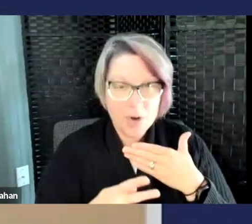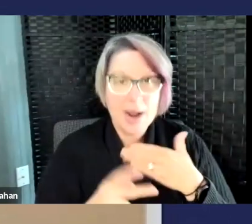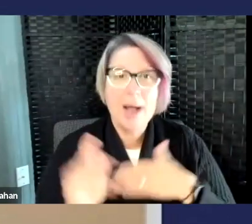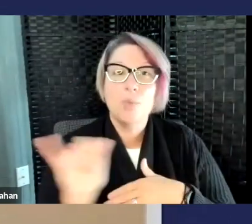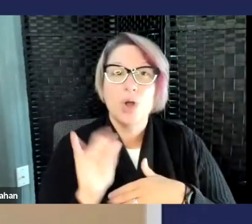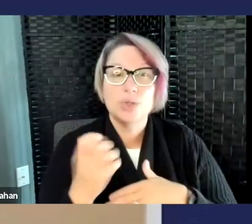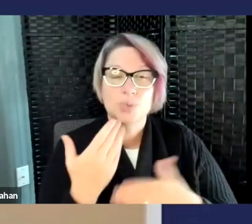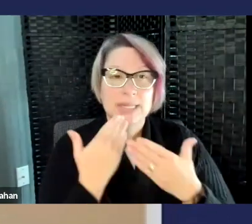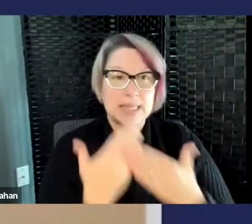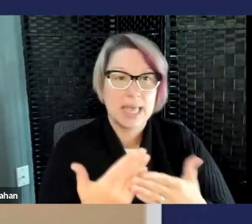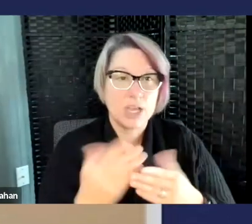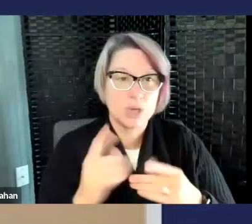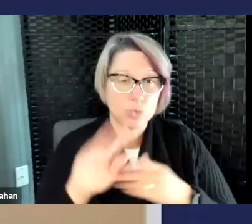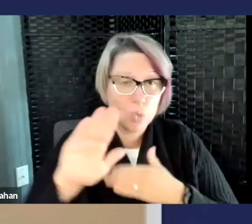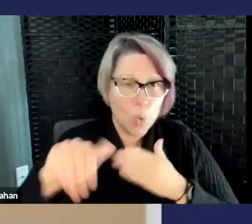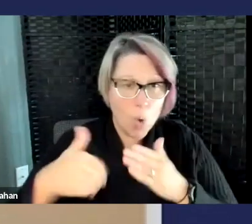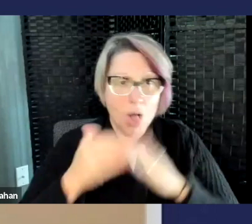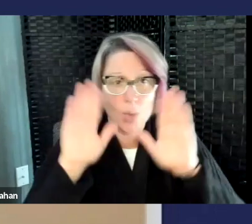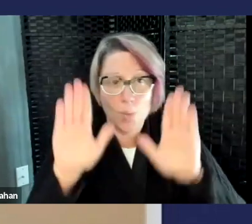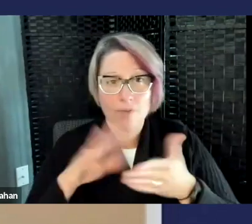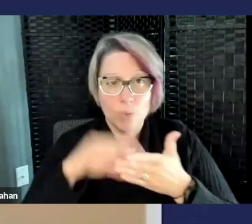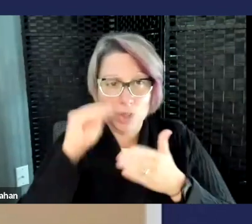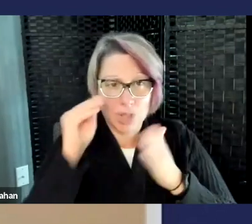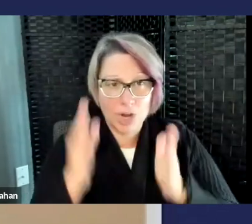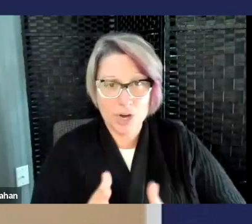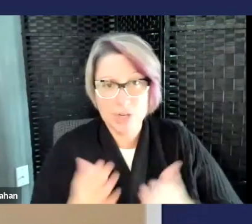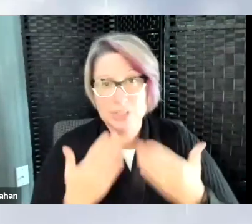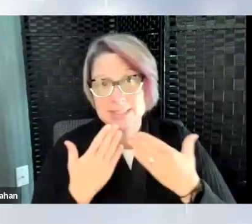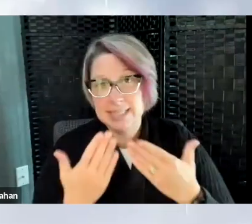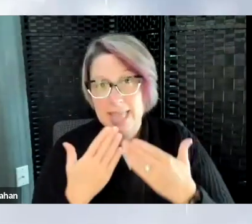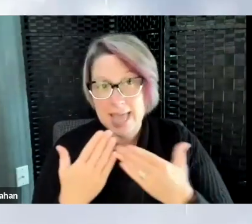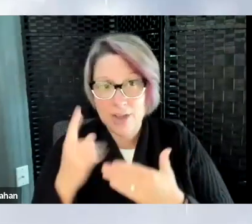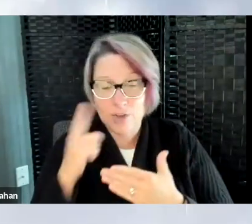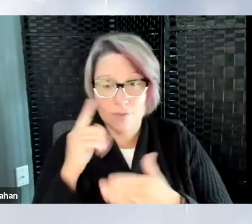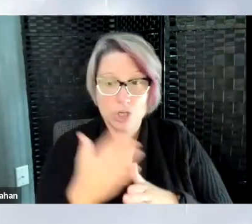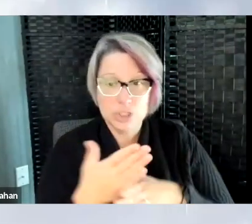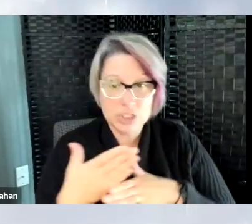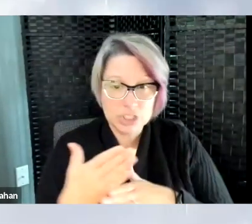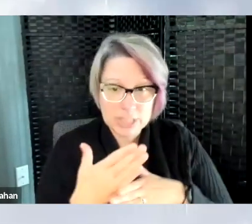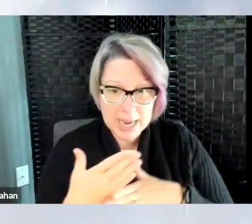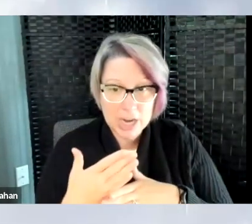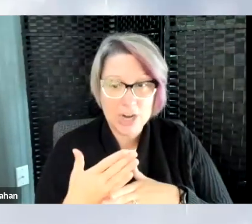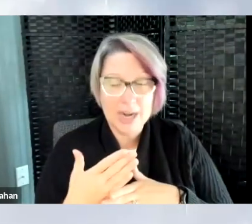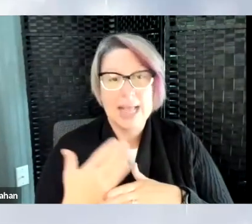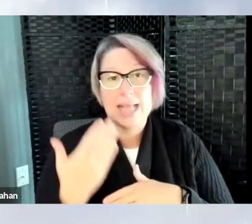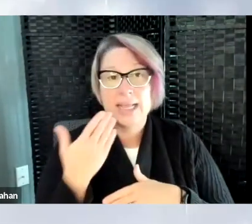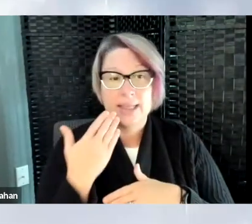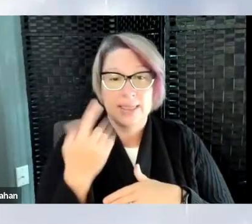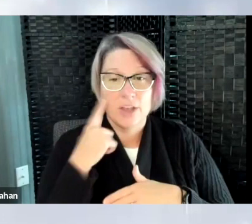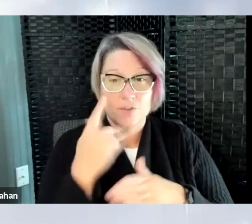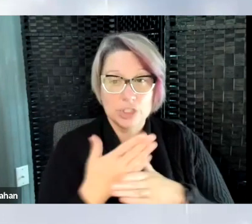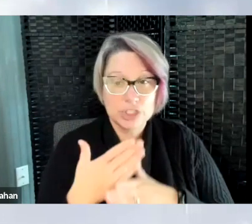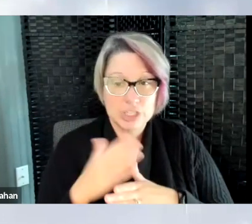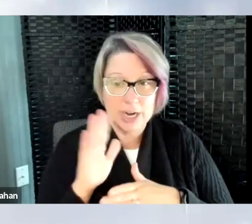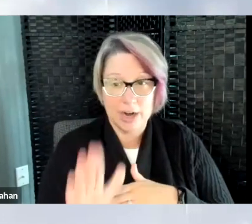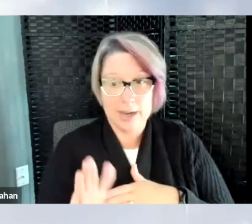say thank you to all of our wonderful learners. Thank you so much for all of your sharing. Thank you so much for sharing your insights,